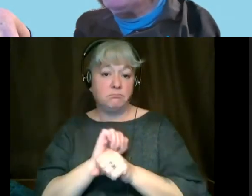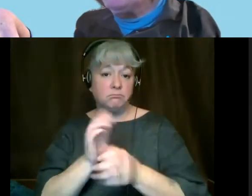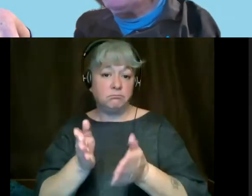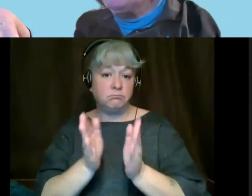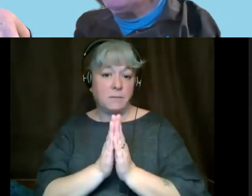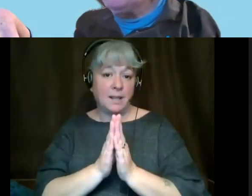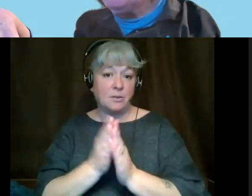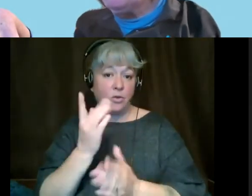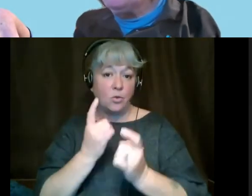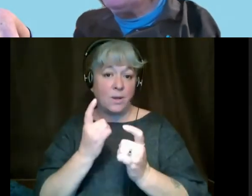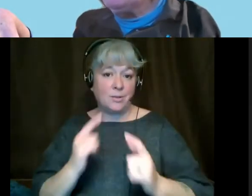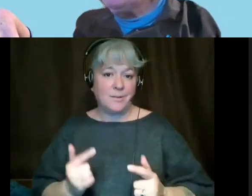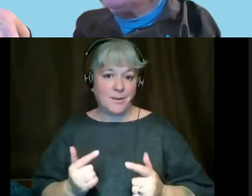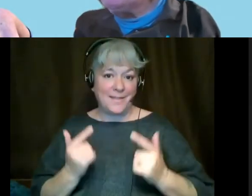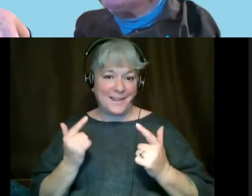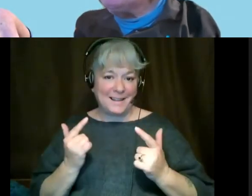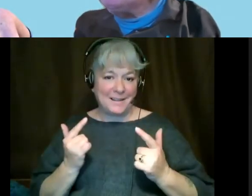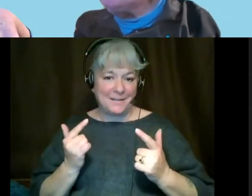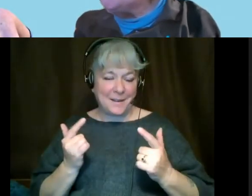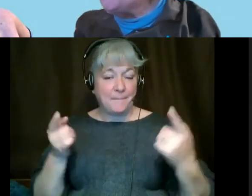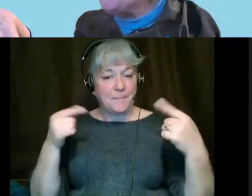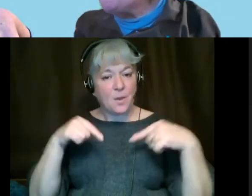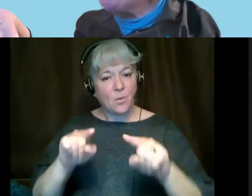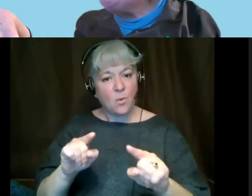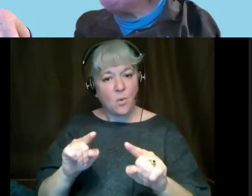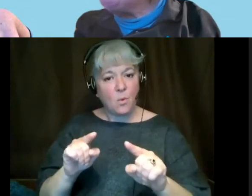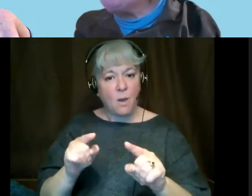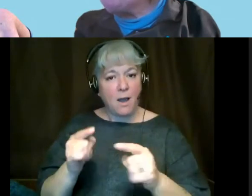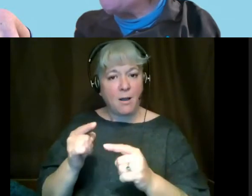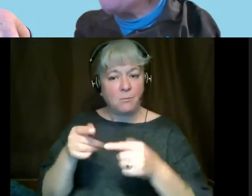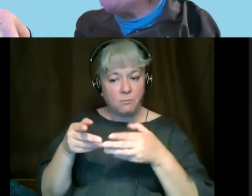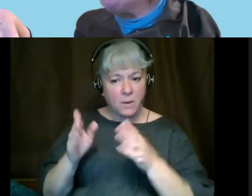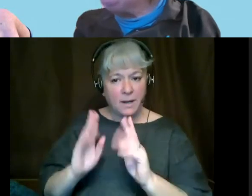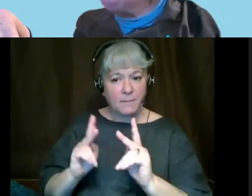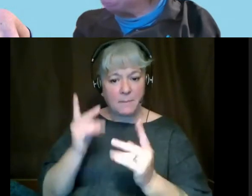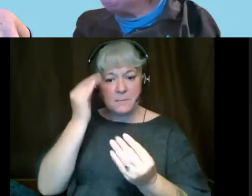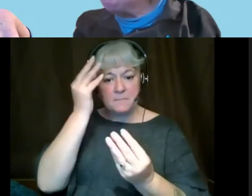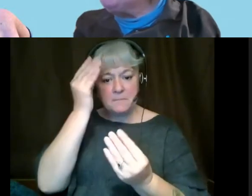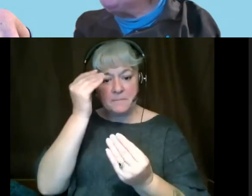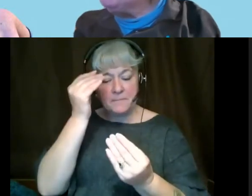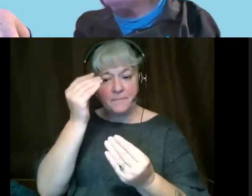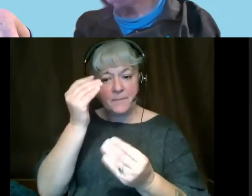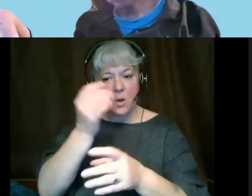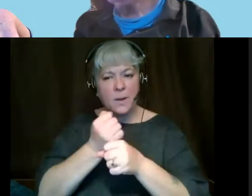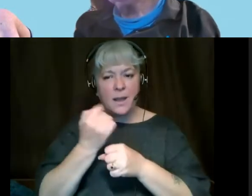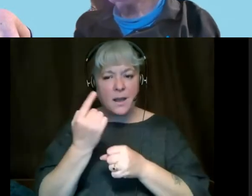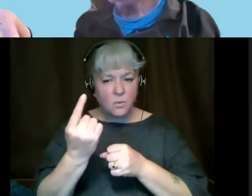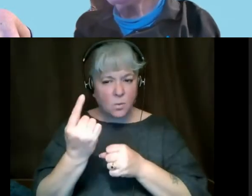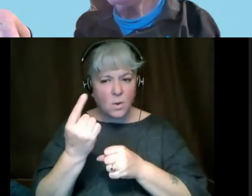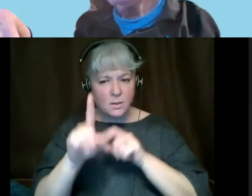live. And while we're giving folks a minute to think about that, we did get one question typed in the